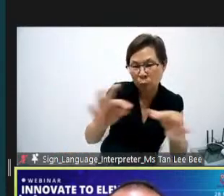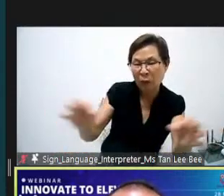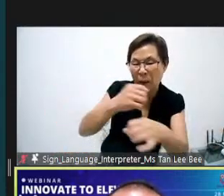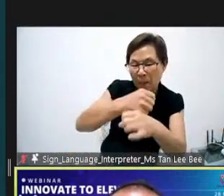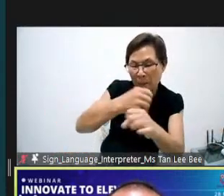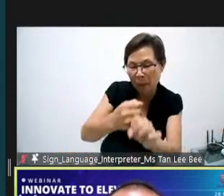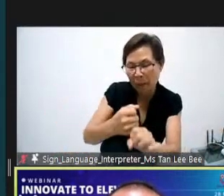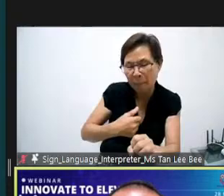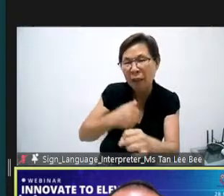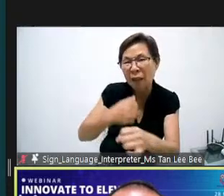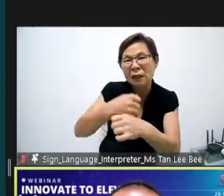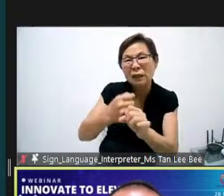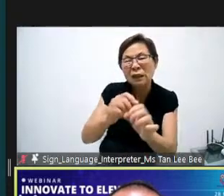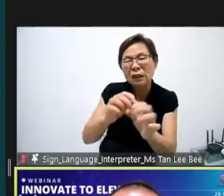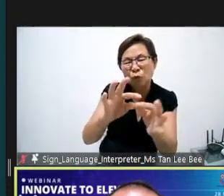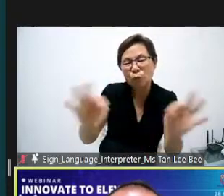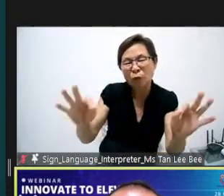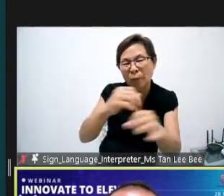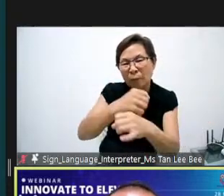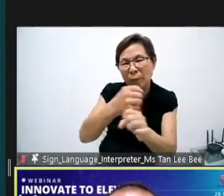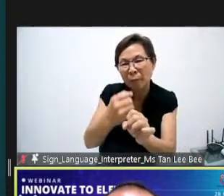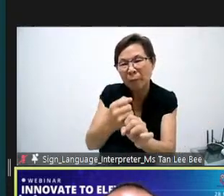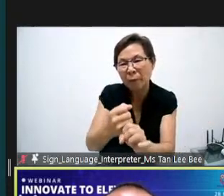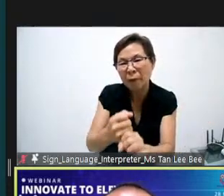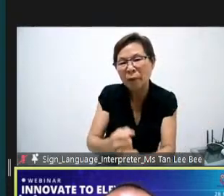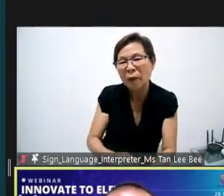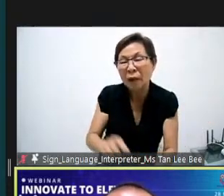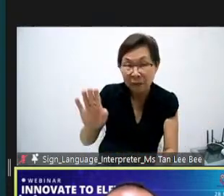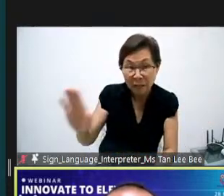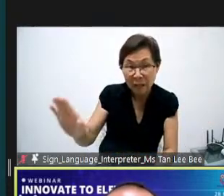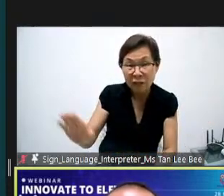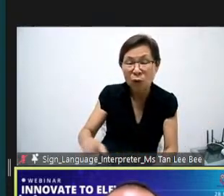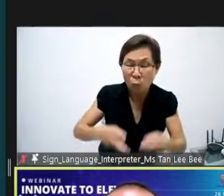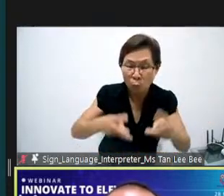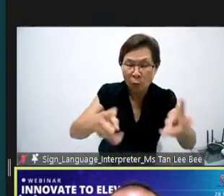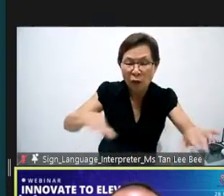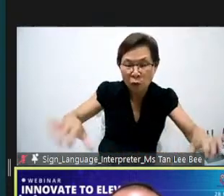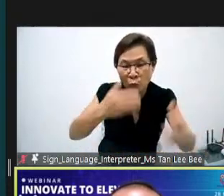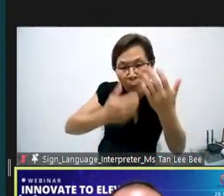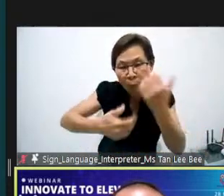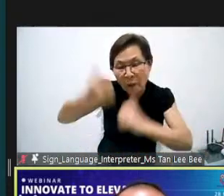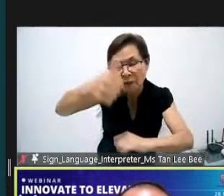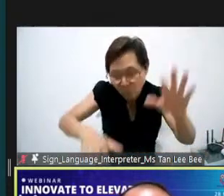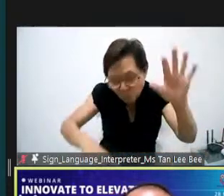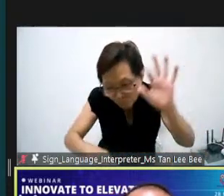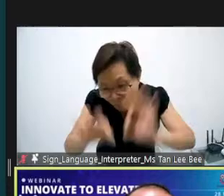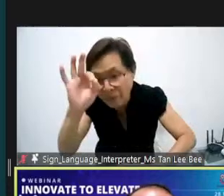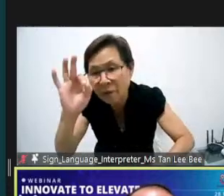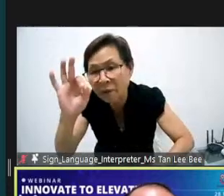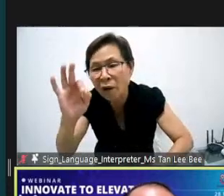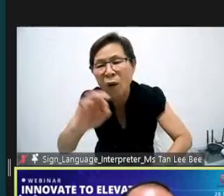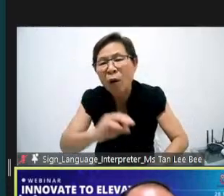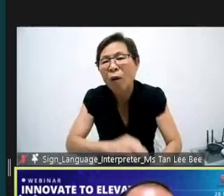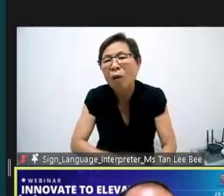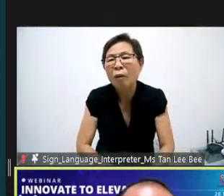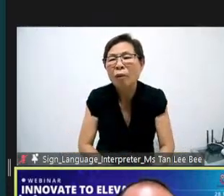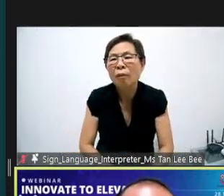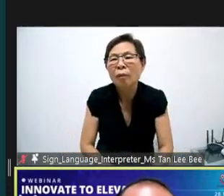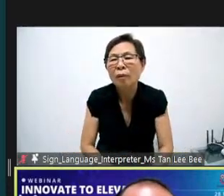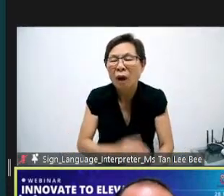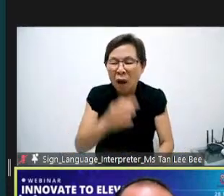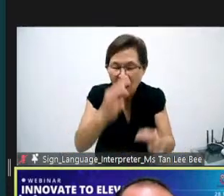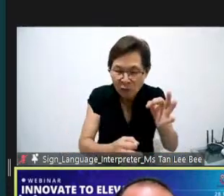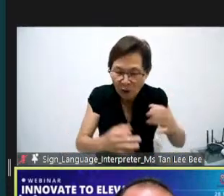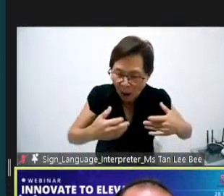make me something. There is a way to do better. Find it. So every problem,